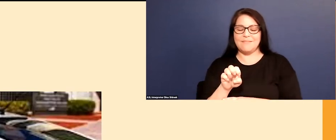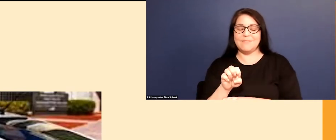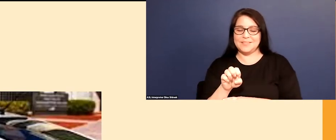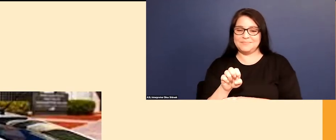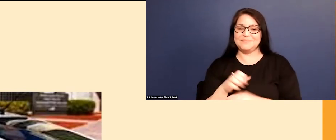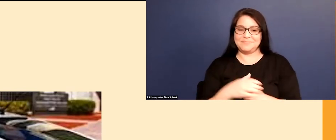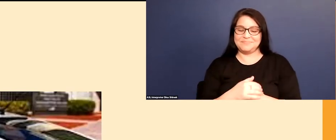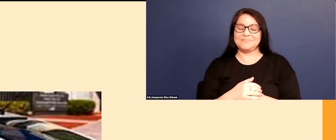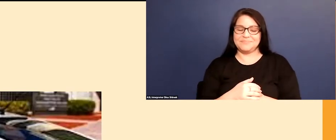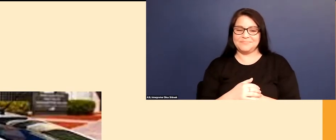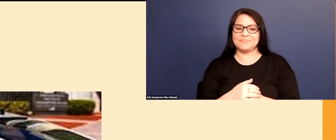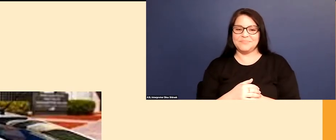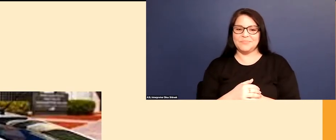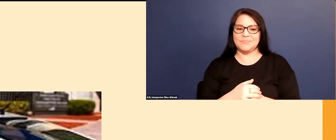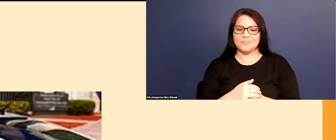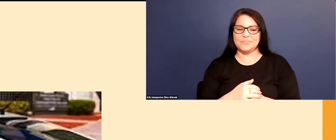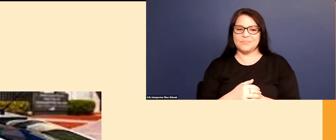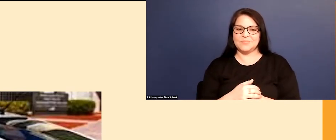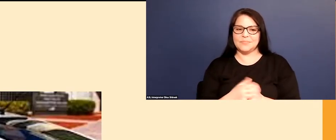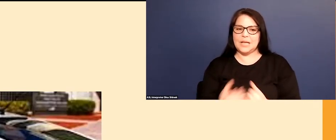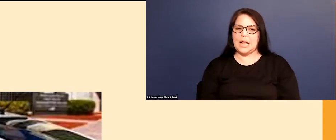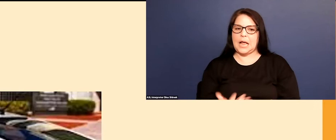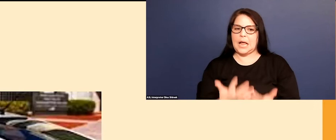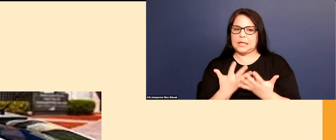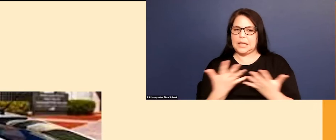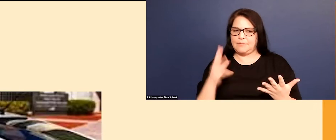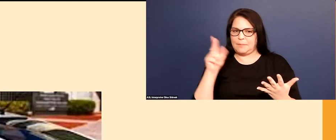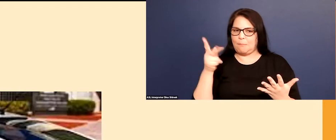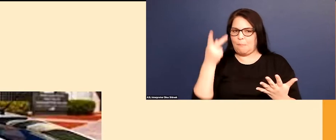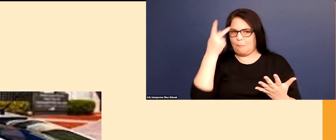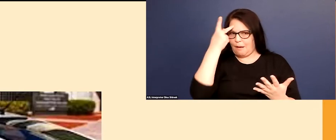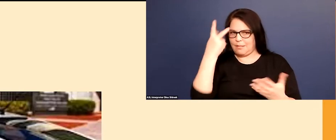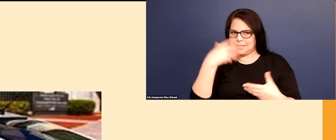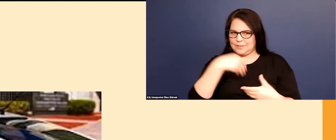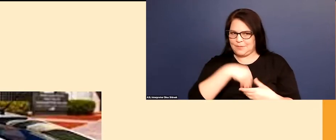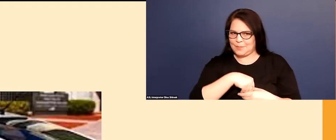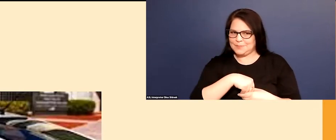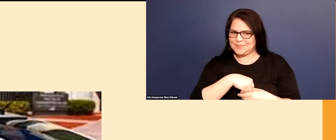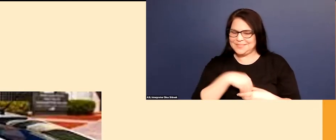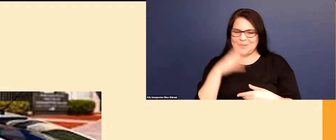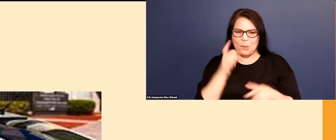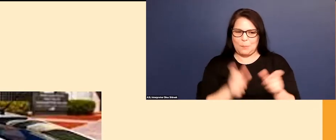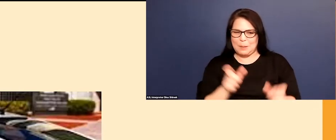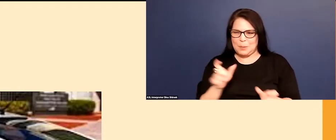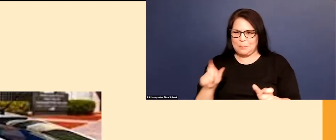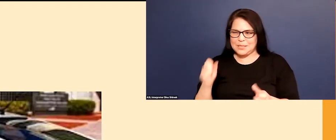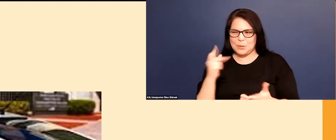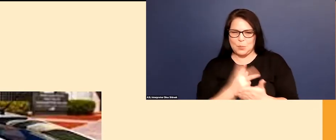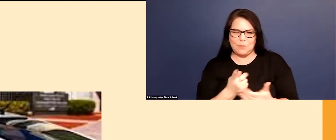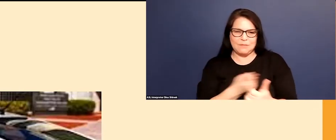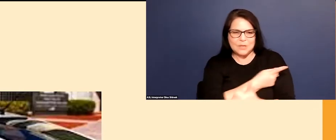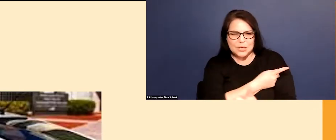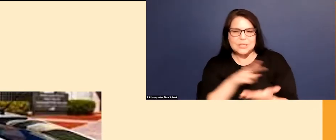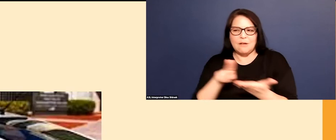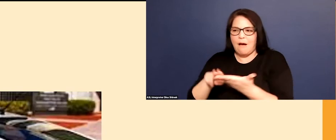There's a lot of politics, a lot of people that had to approve it and